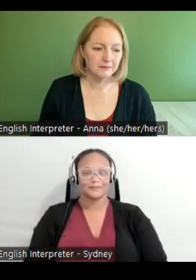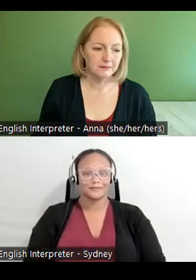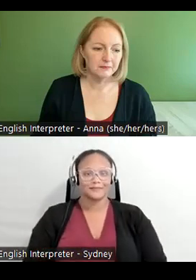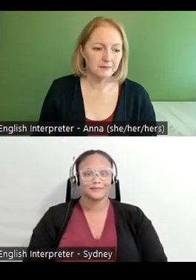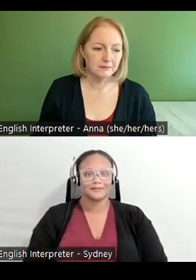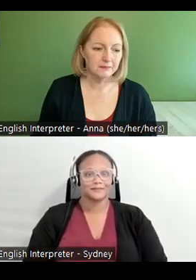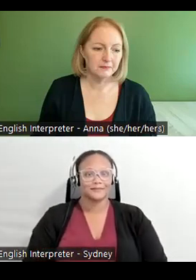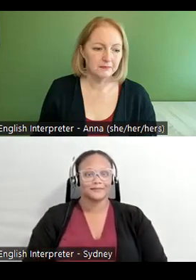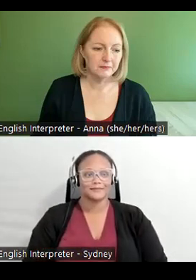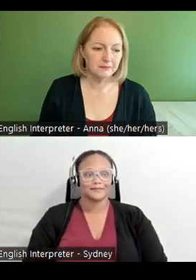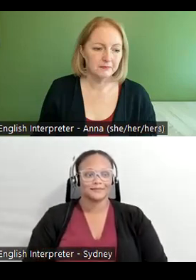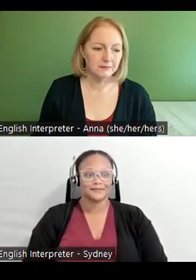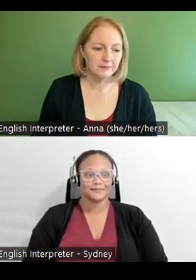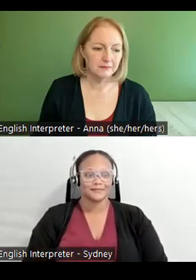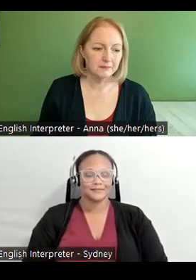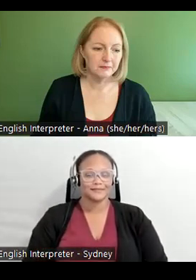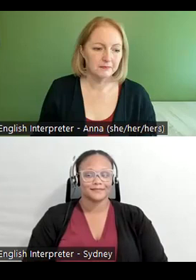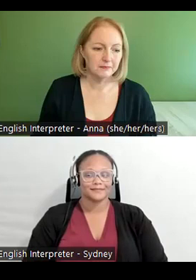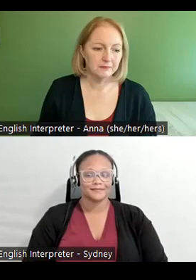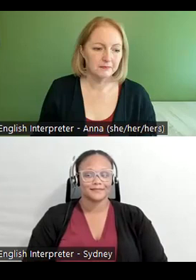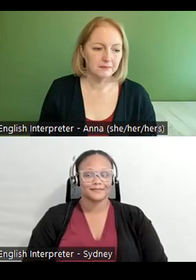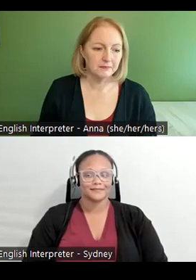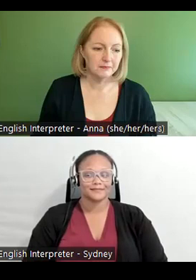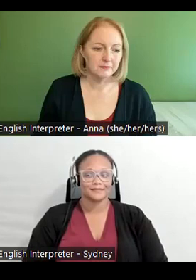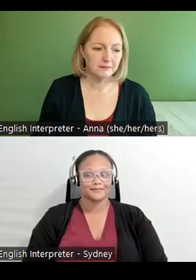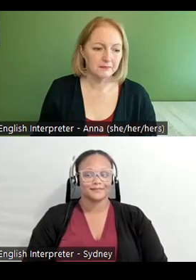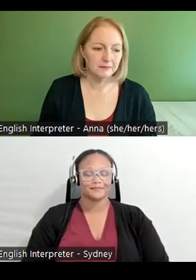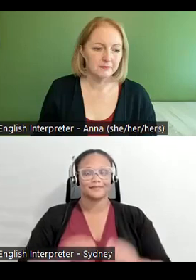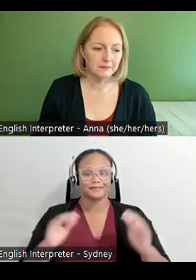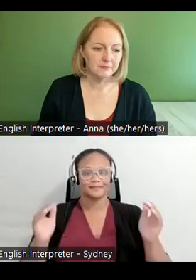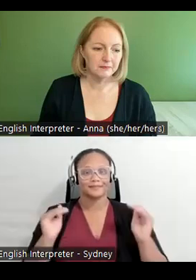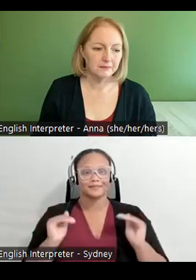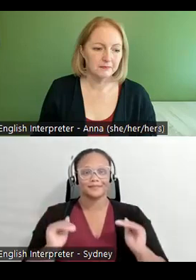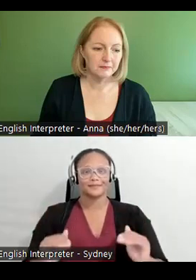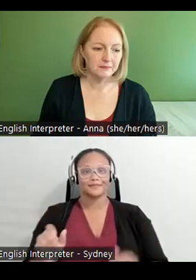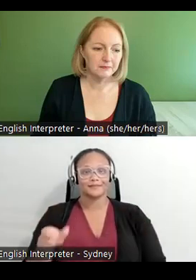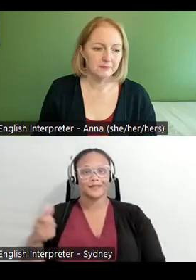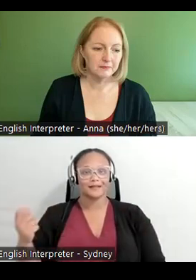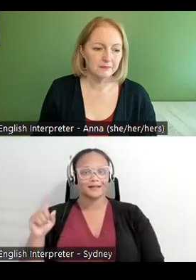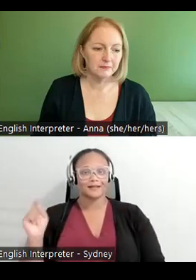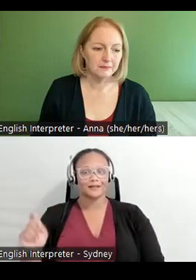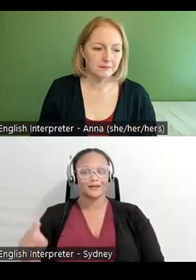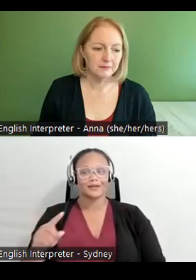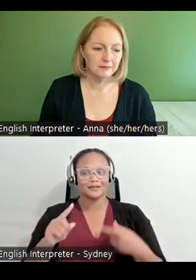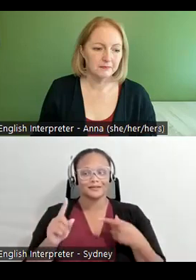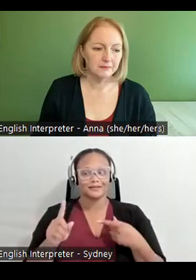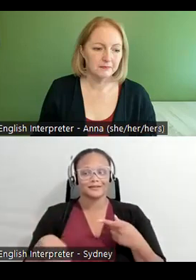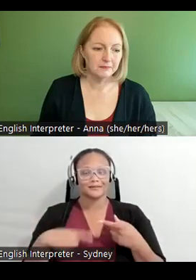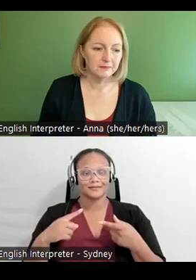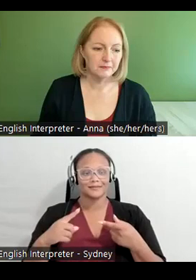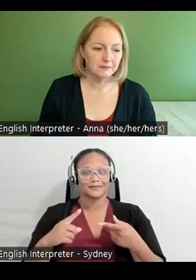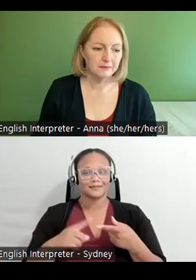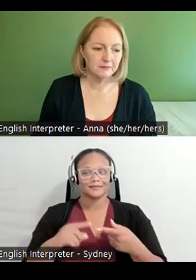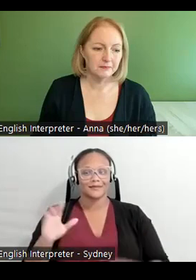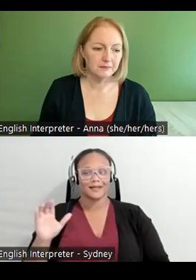Okay, and then we also got another question regarding the